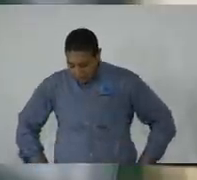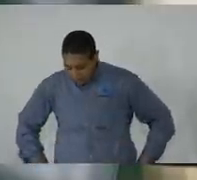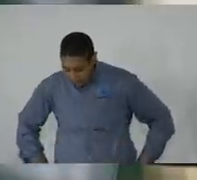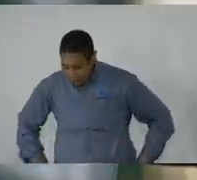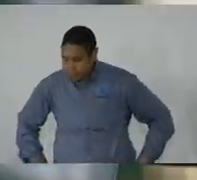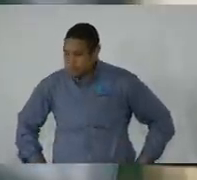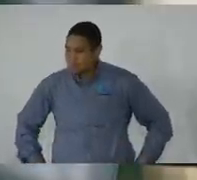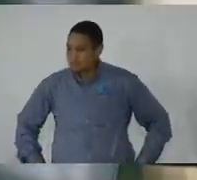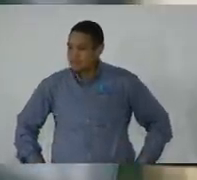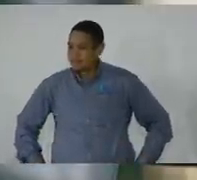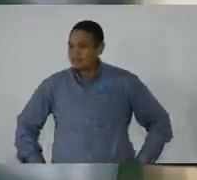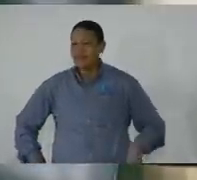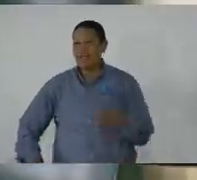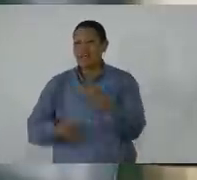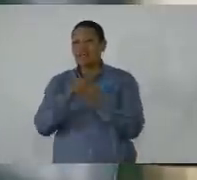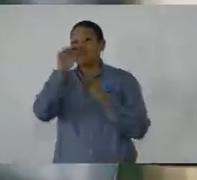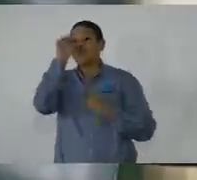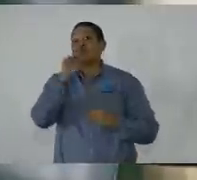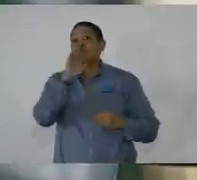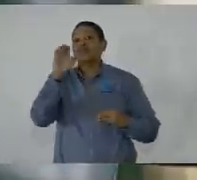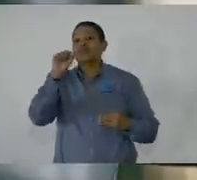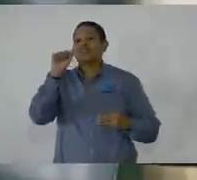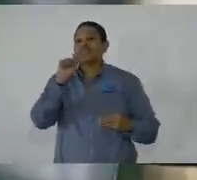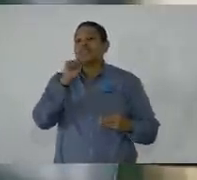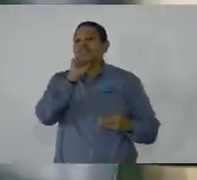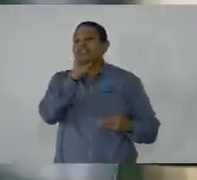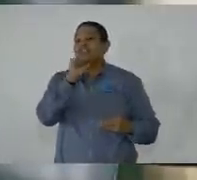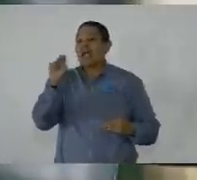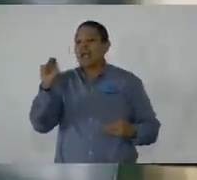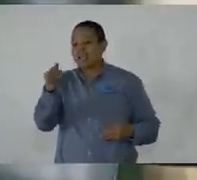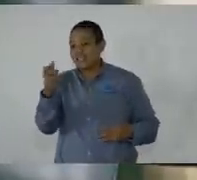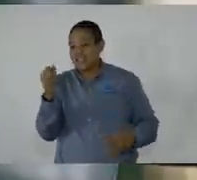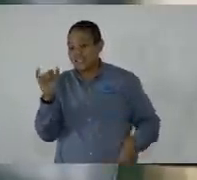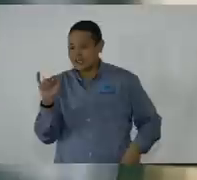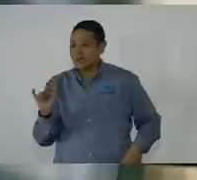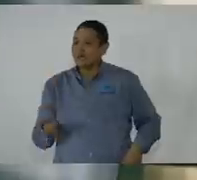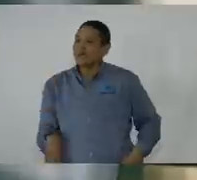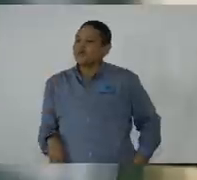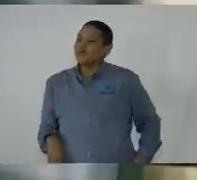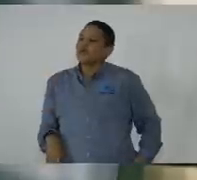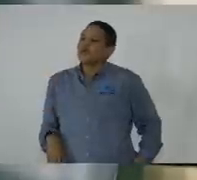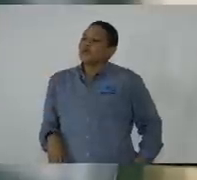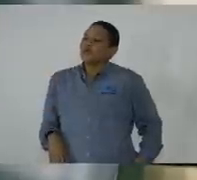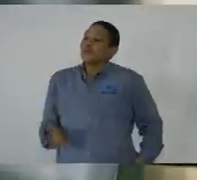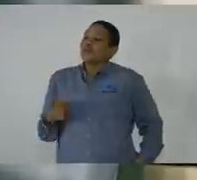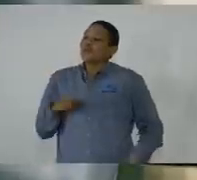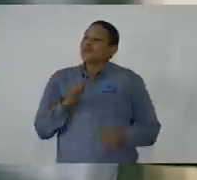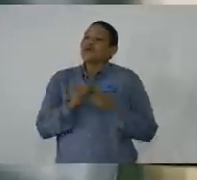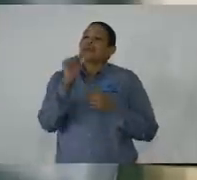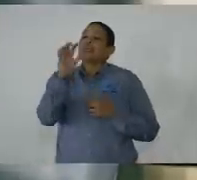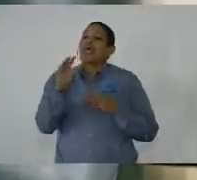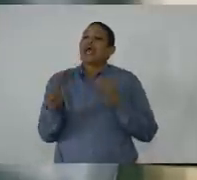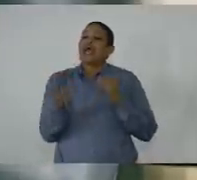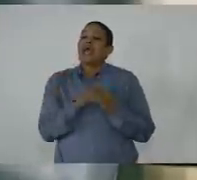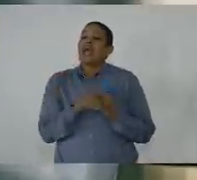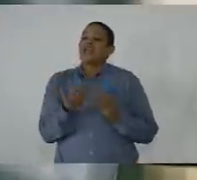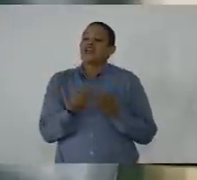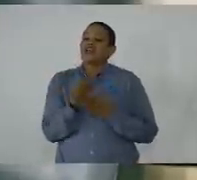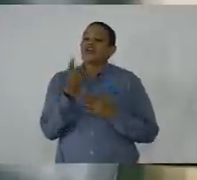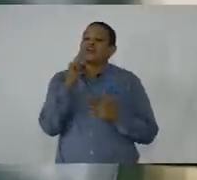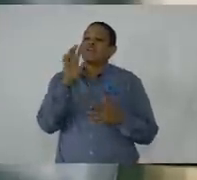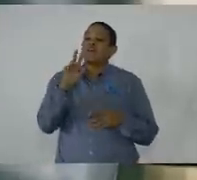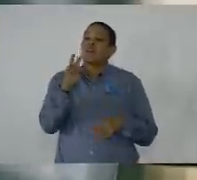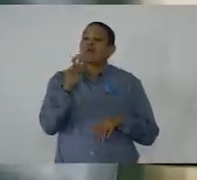also for Southeast St. Anne. Yes, yes. And we are sending extra fertilizer for your